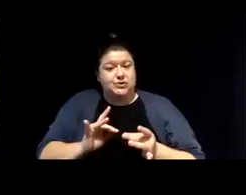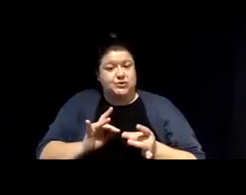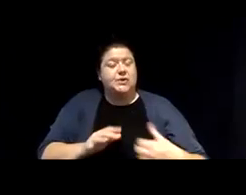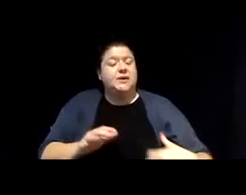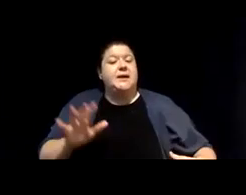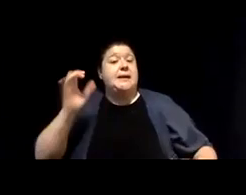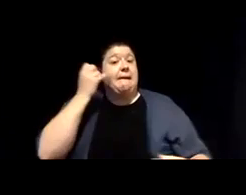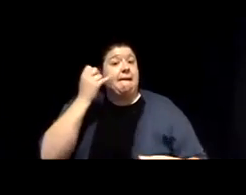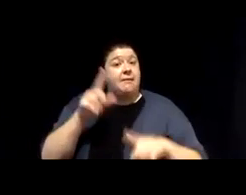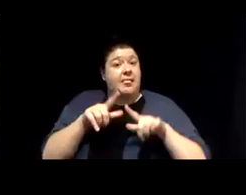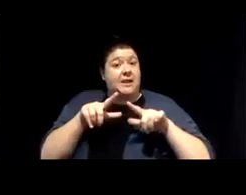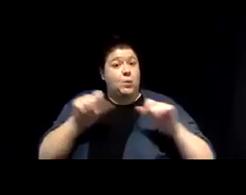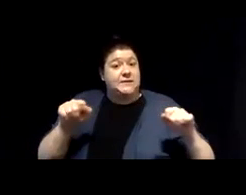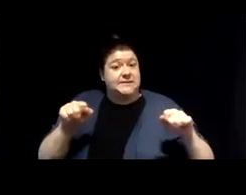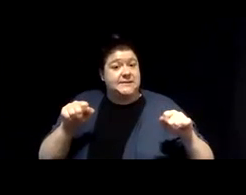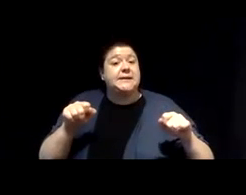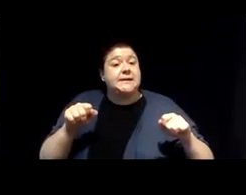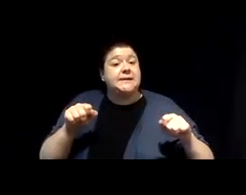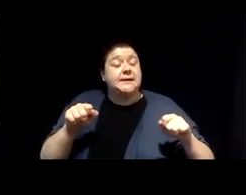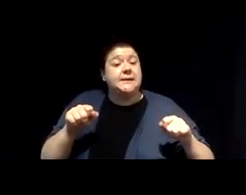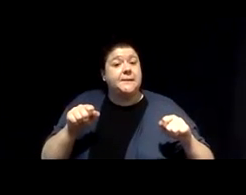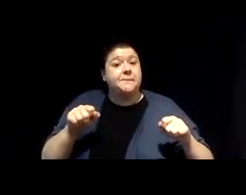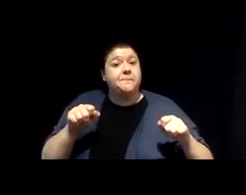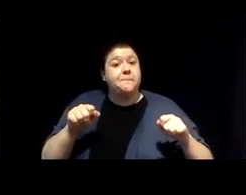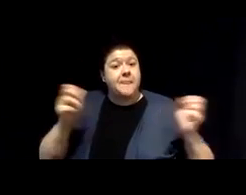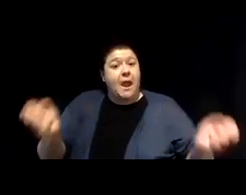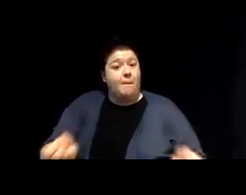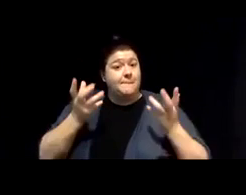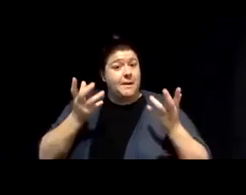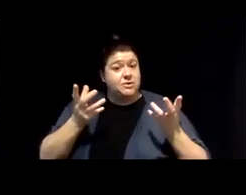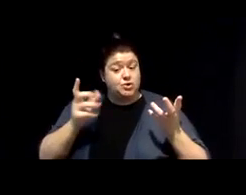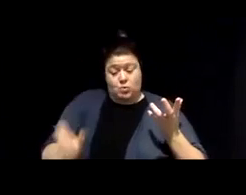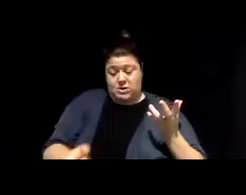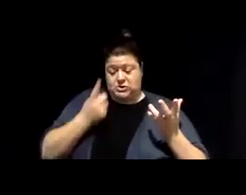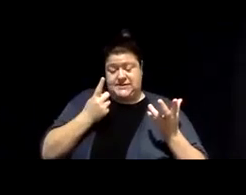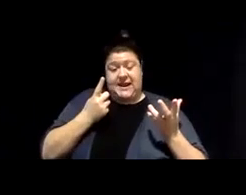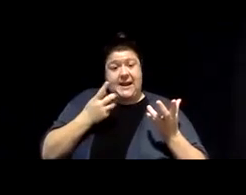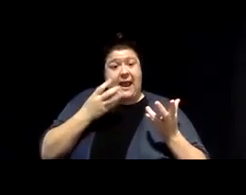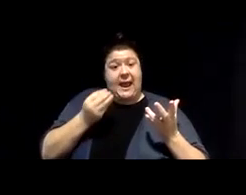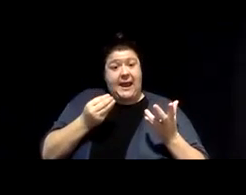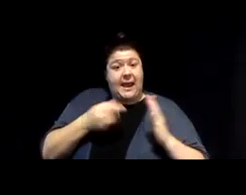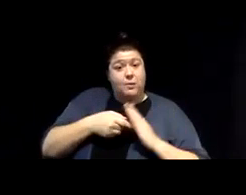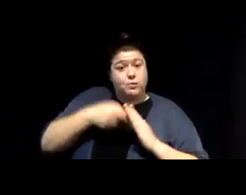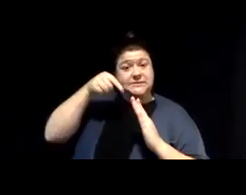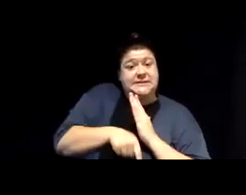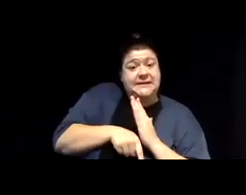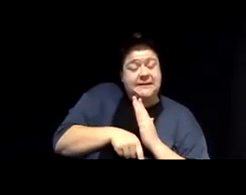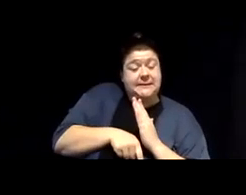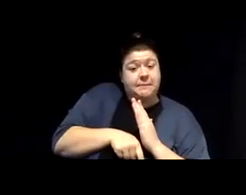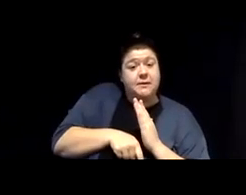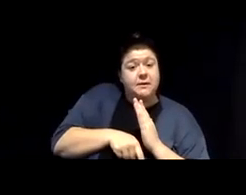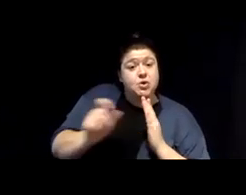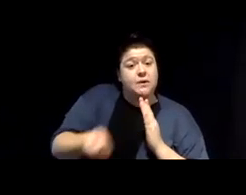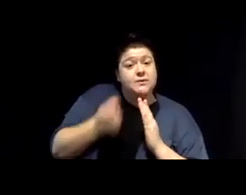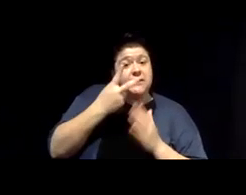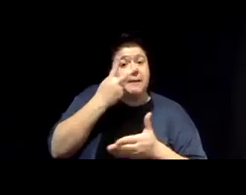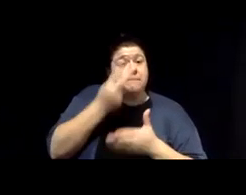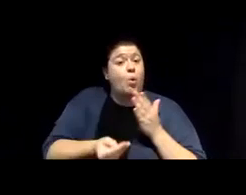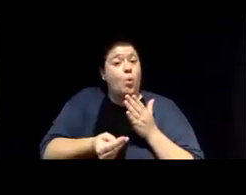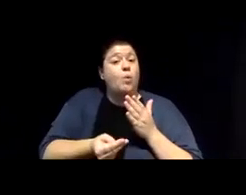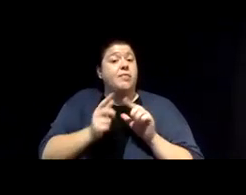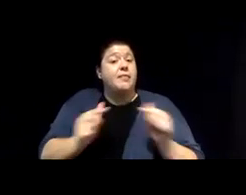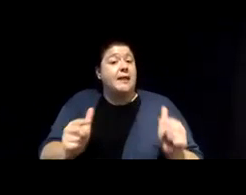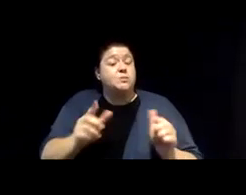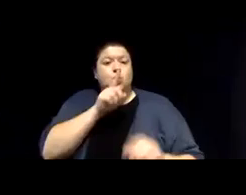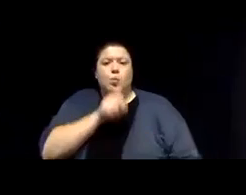the breadth and depth, right? How much and how deeply you understand both languages is